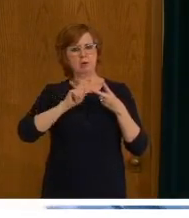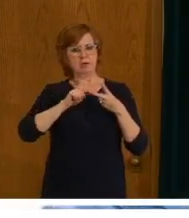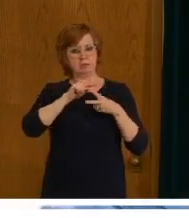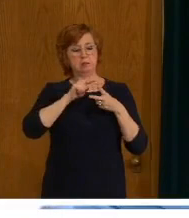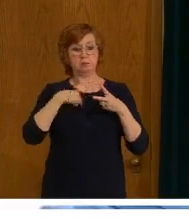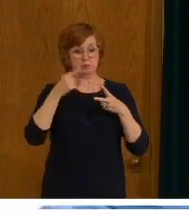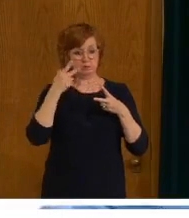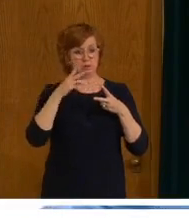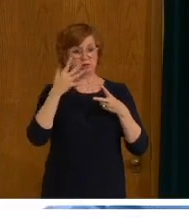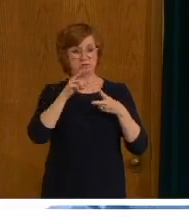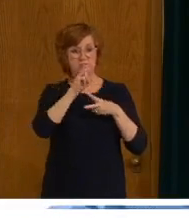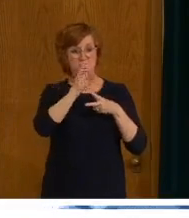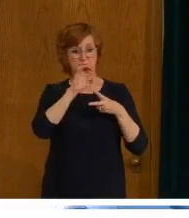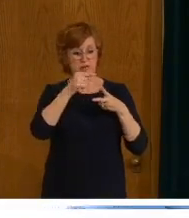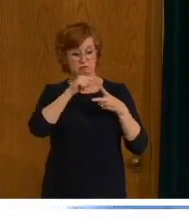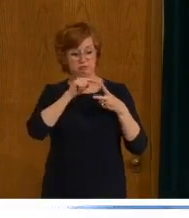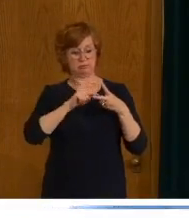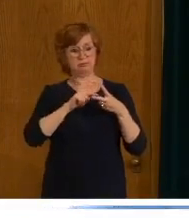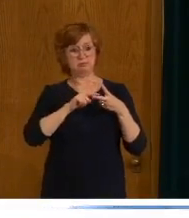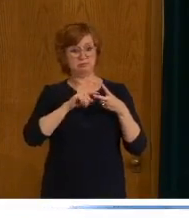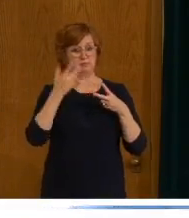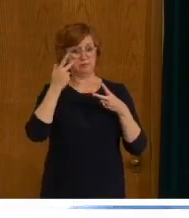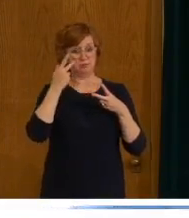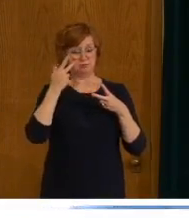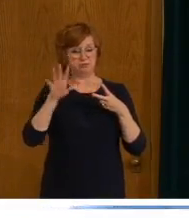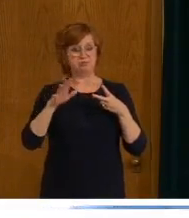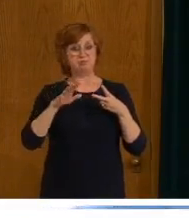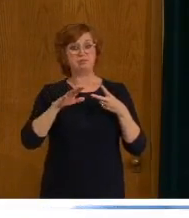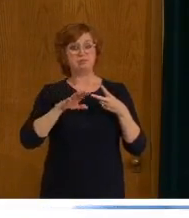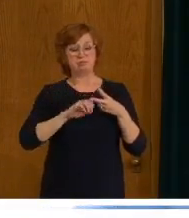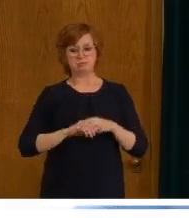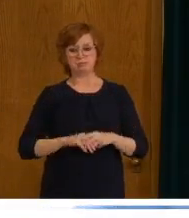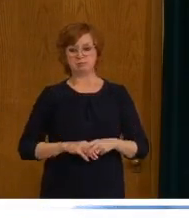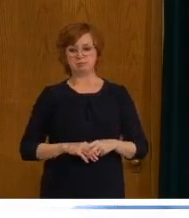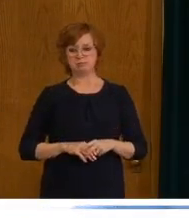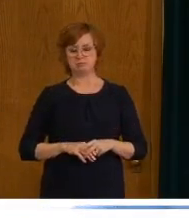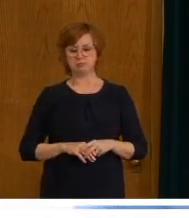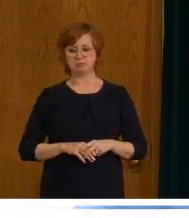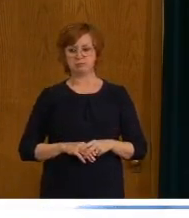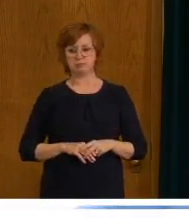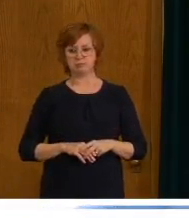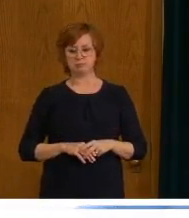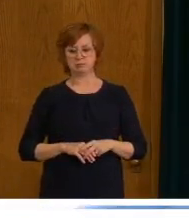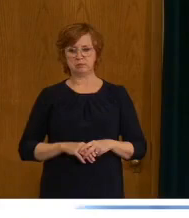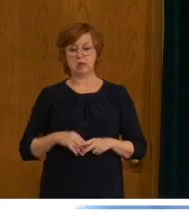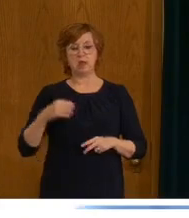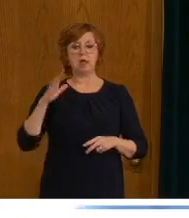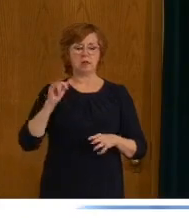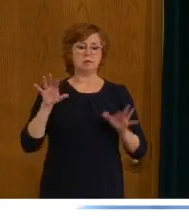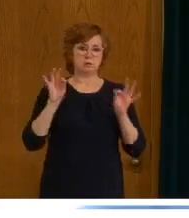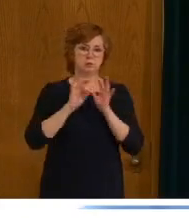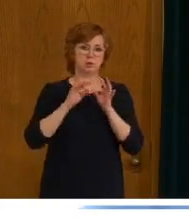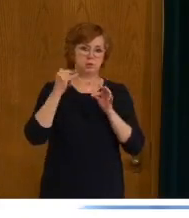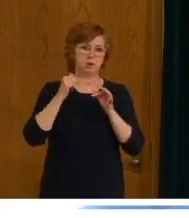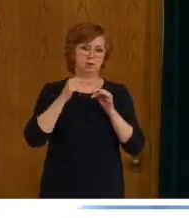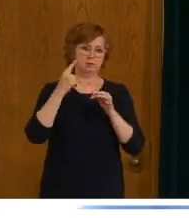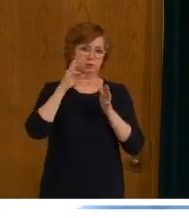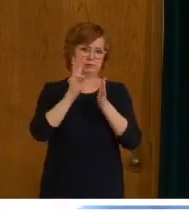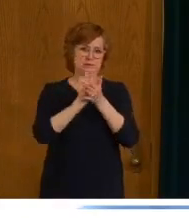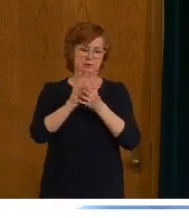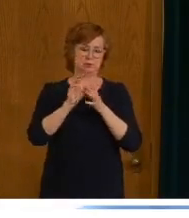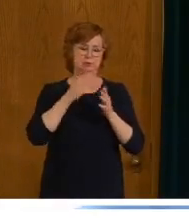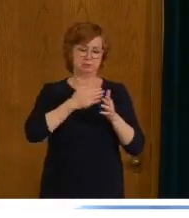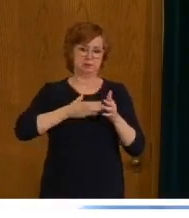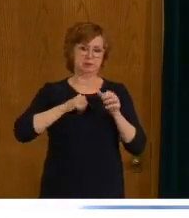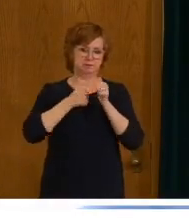transmission. And again, it is critical that, exactly why over the next 6 weeks, we want people to still comply with all the measures